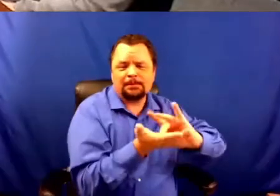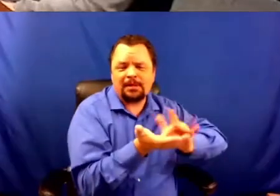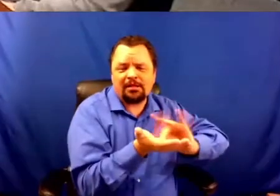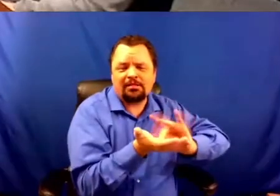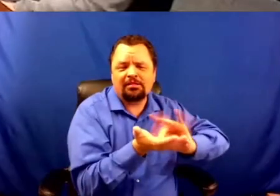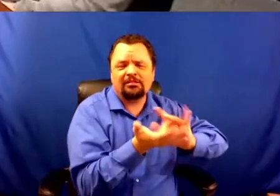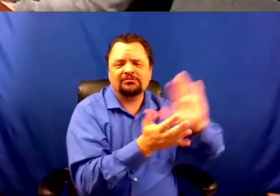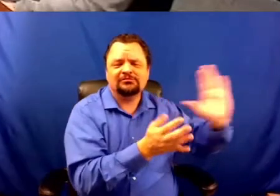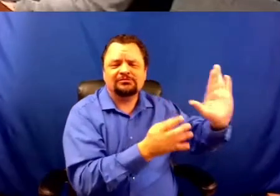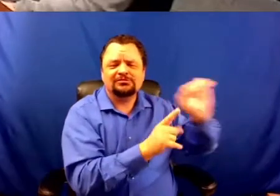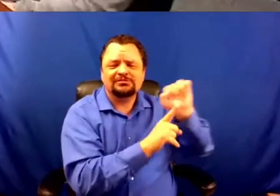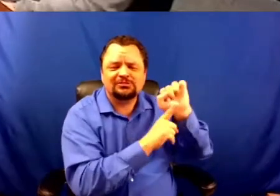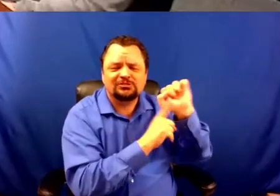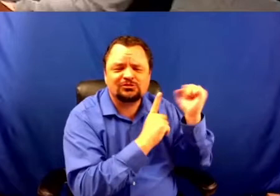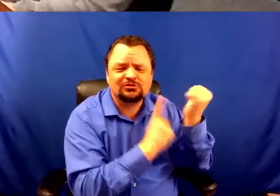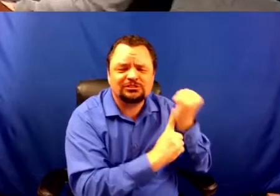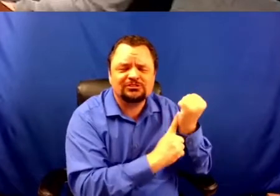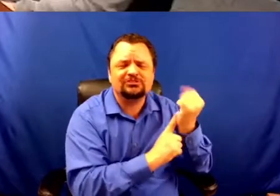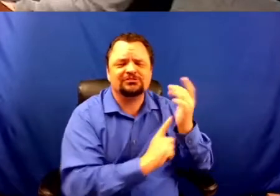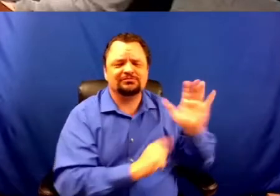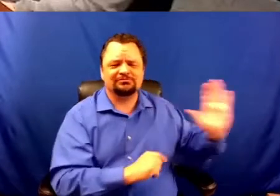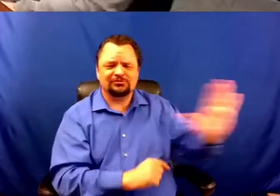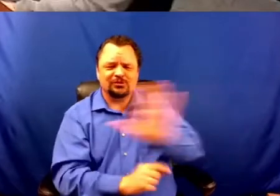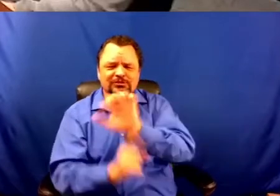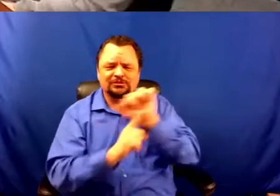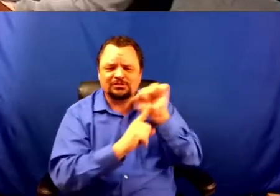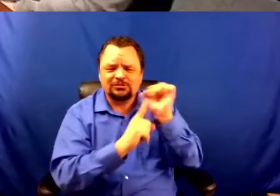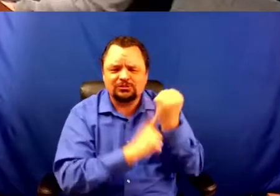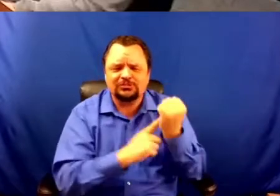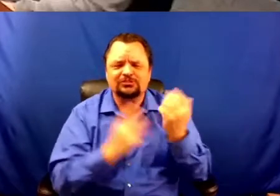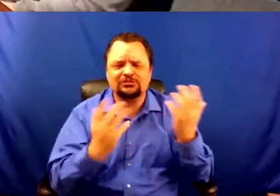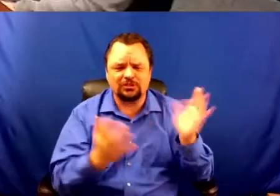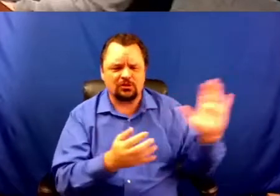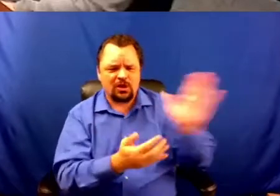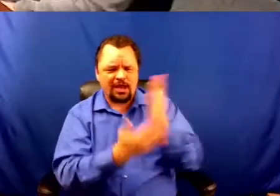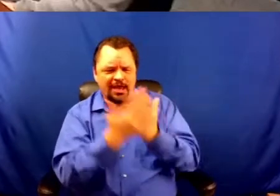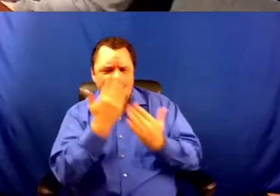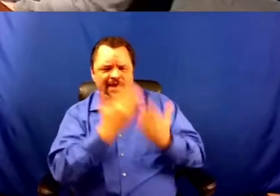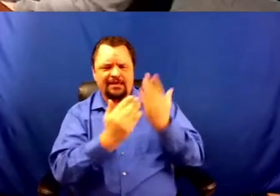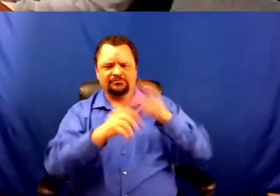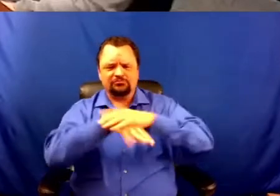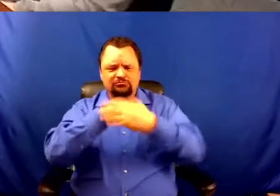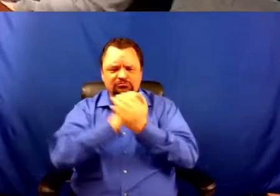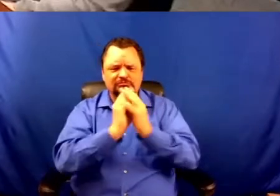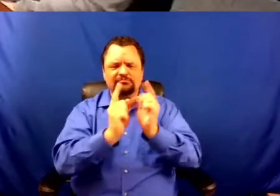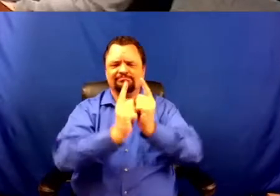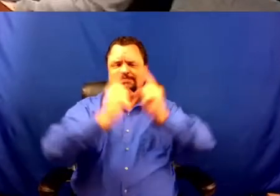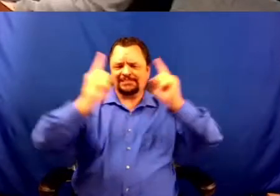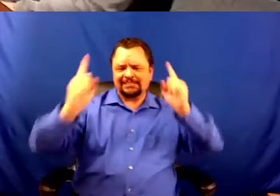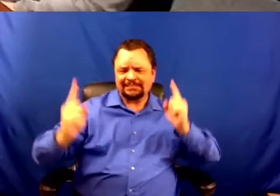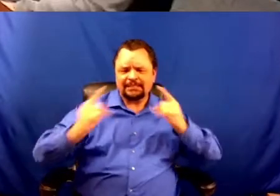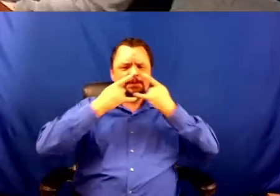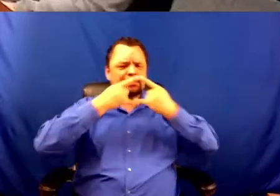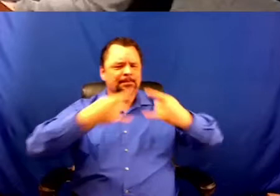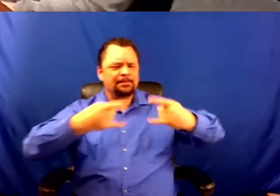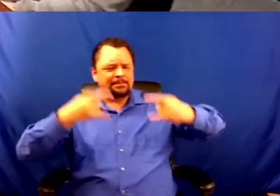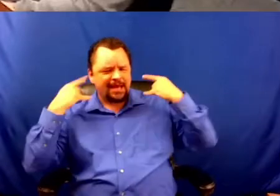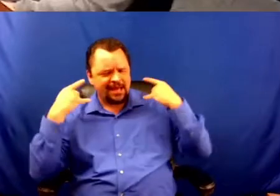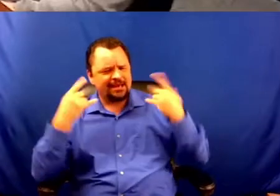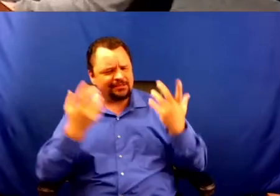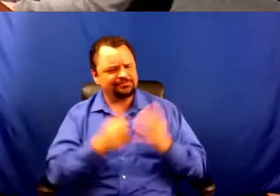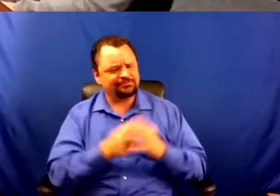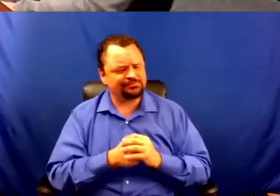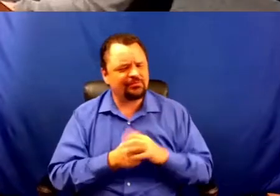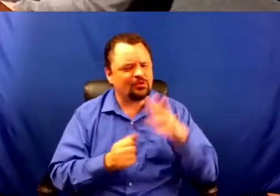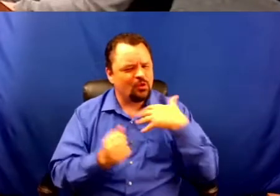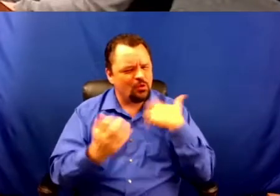when sick, and receiving the vaccine. That was specifically said. So I guess I just wanted to clarify the scope